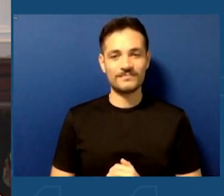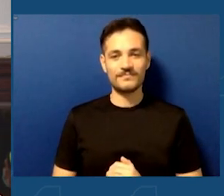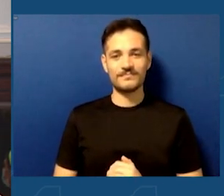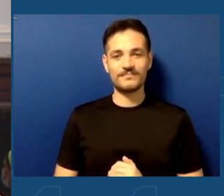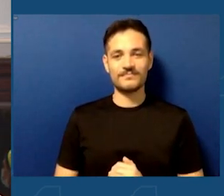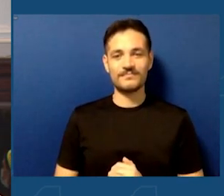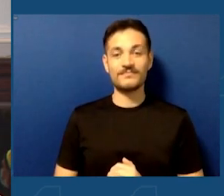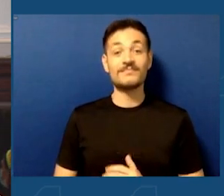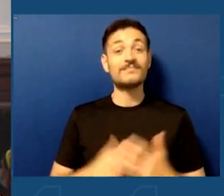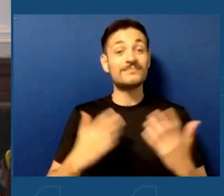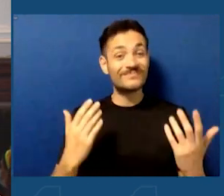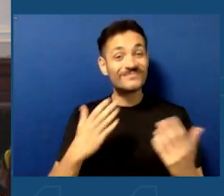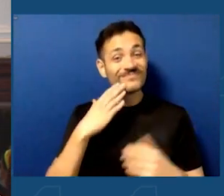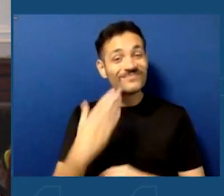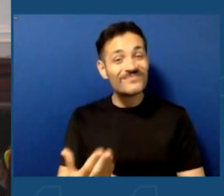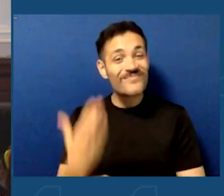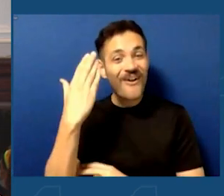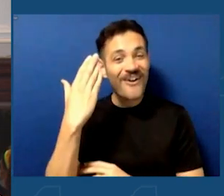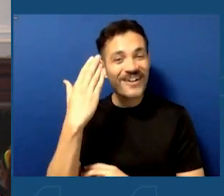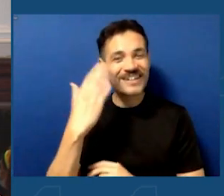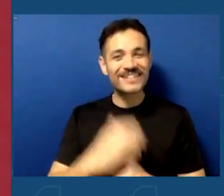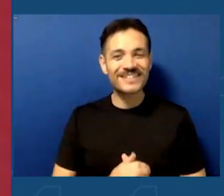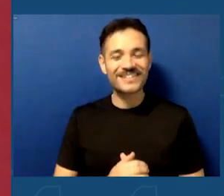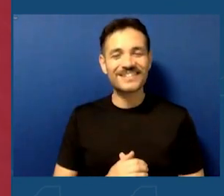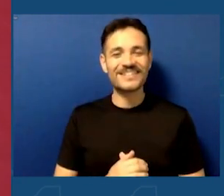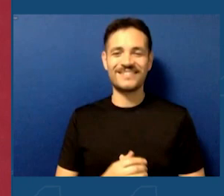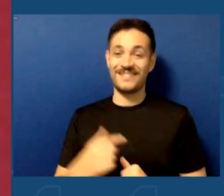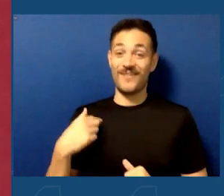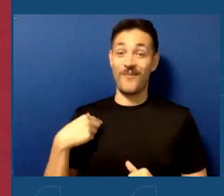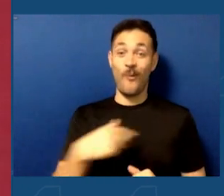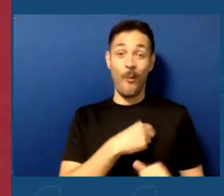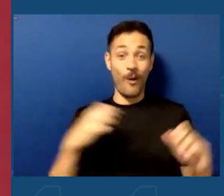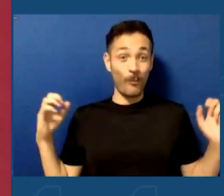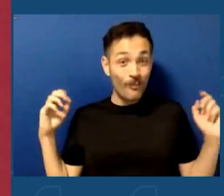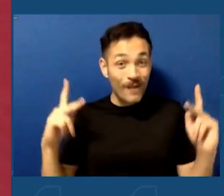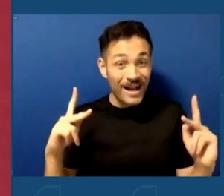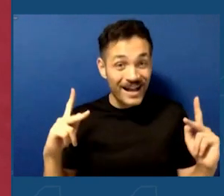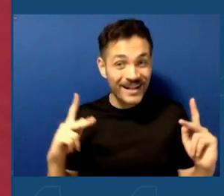Good morning, everyone. We're back.